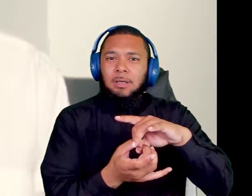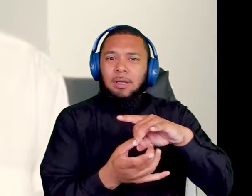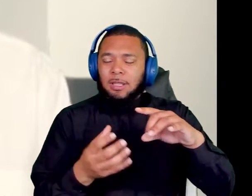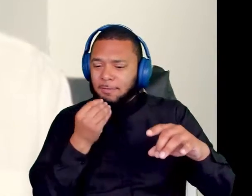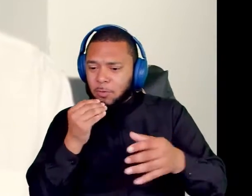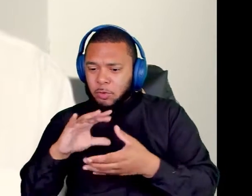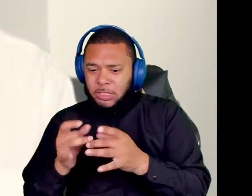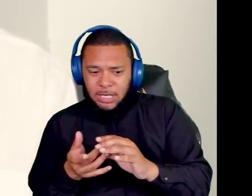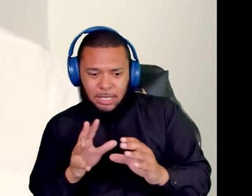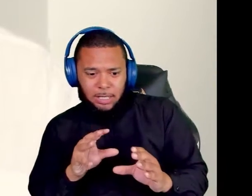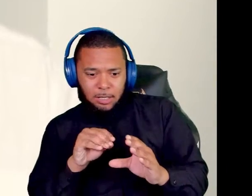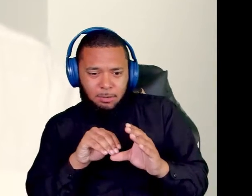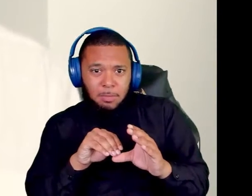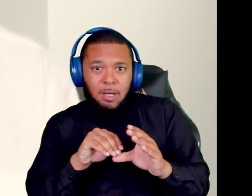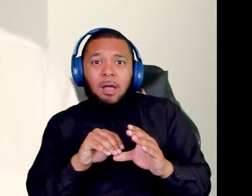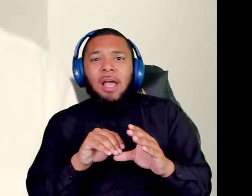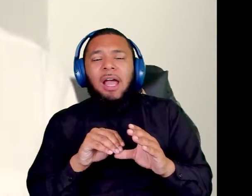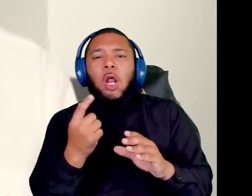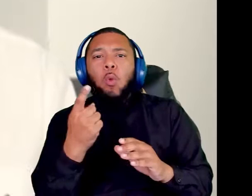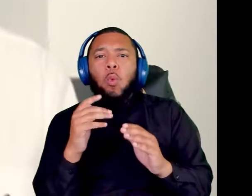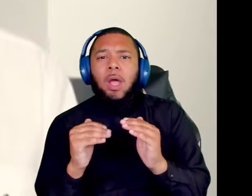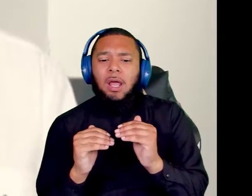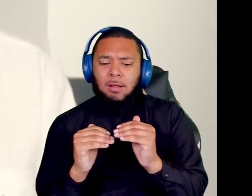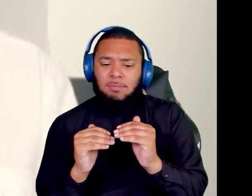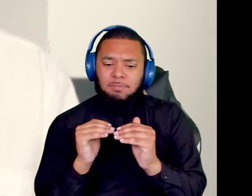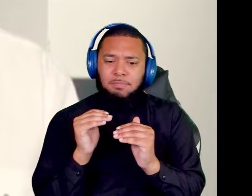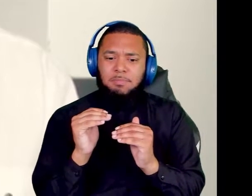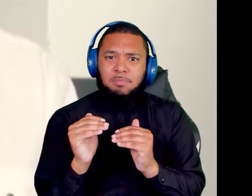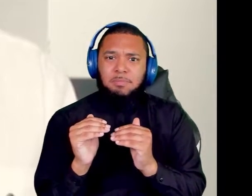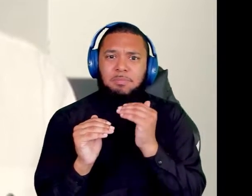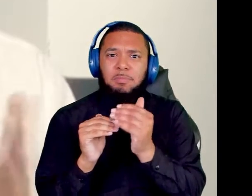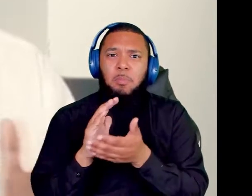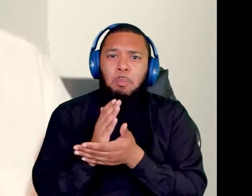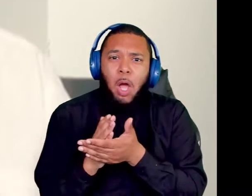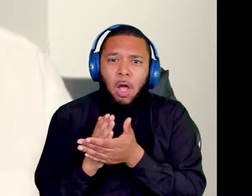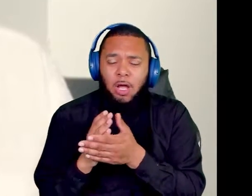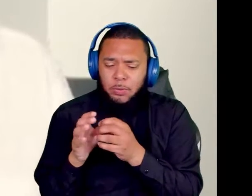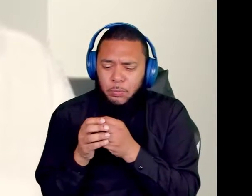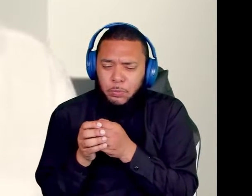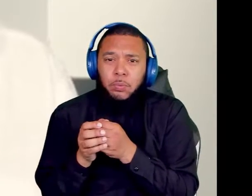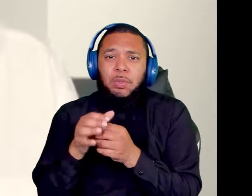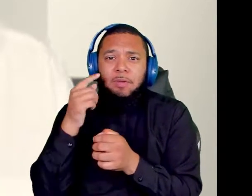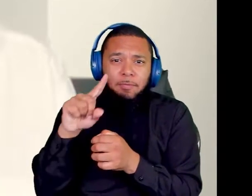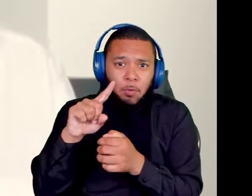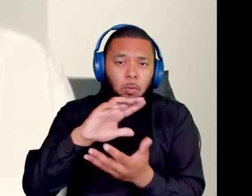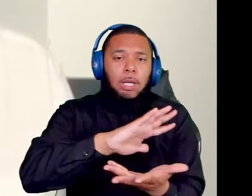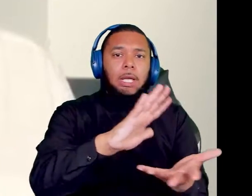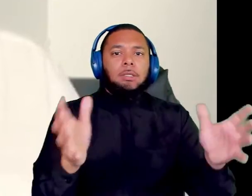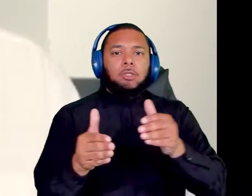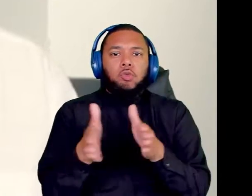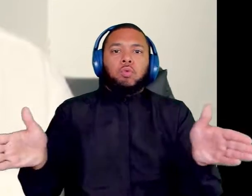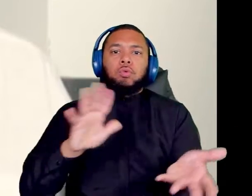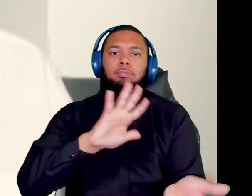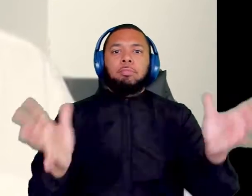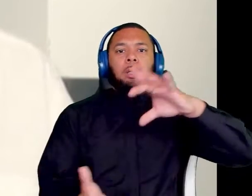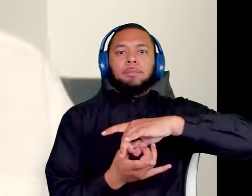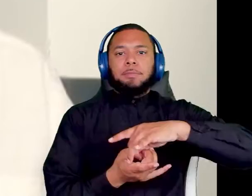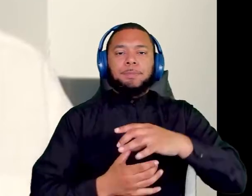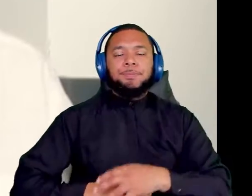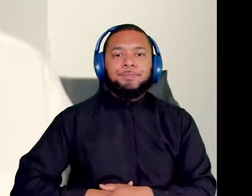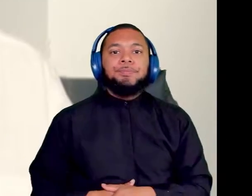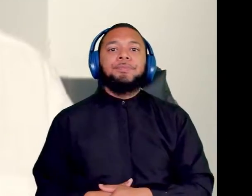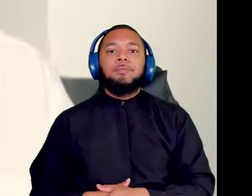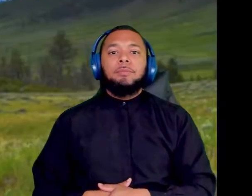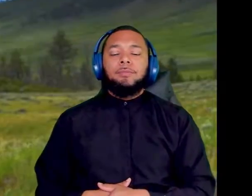small stair step through an ecosystem. And so you look at an entire